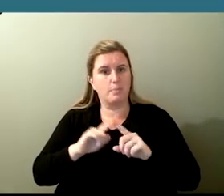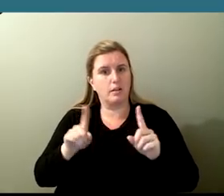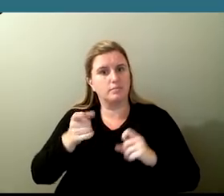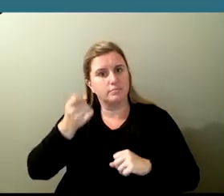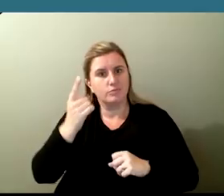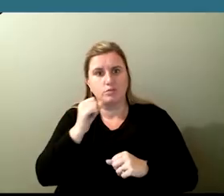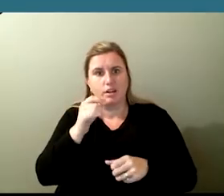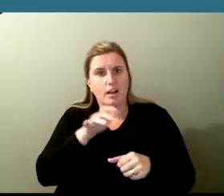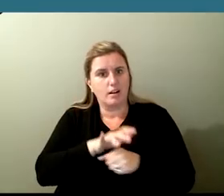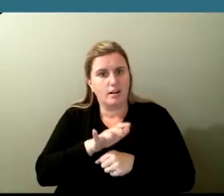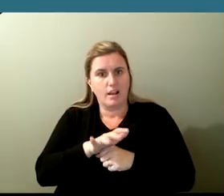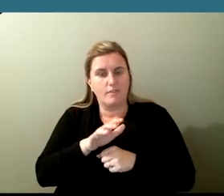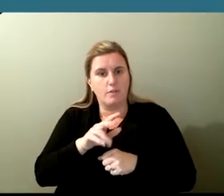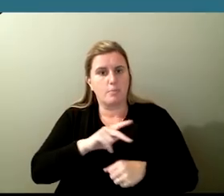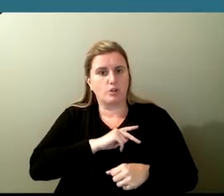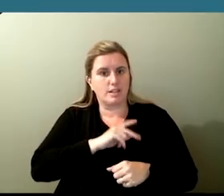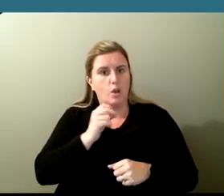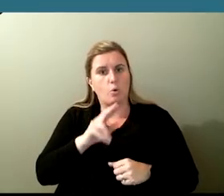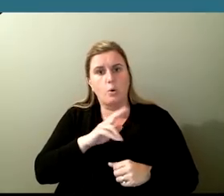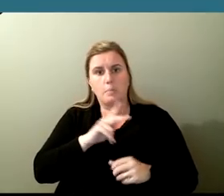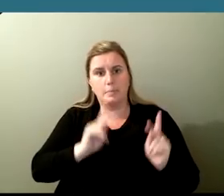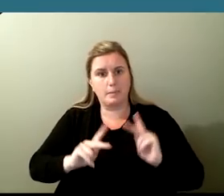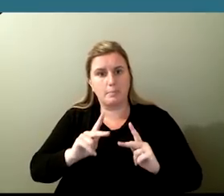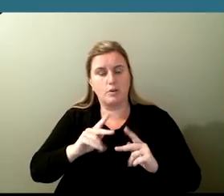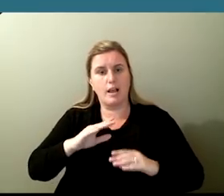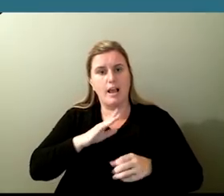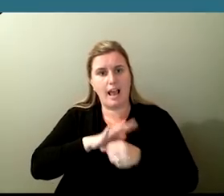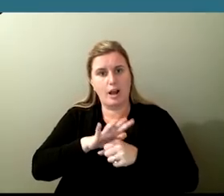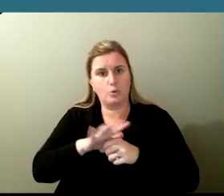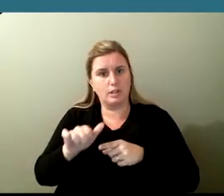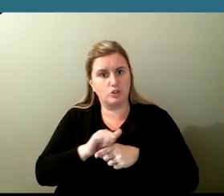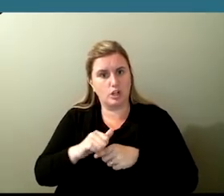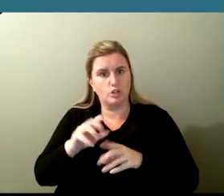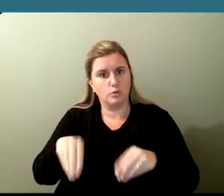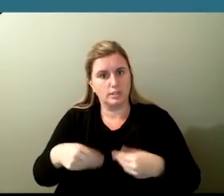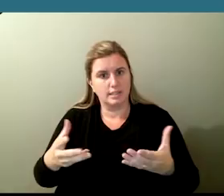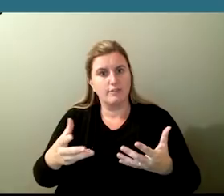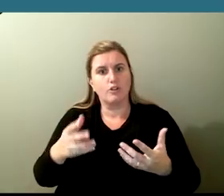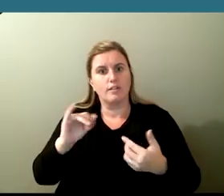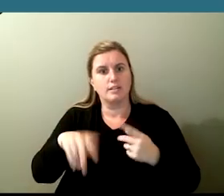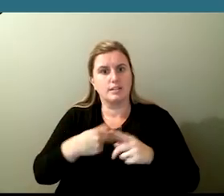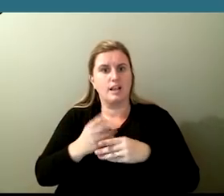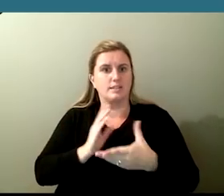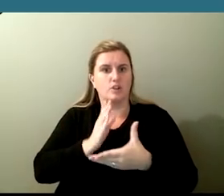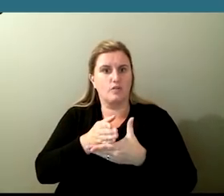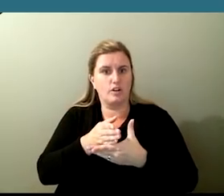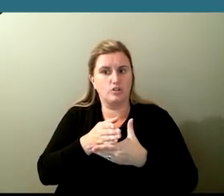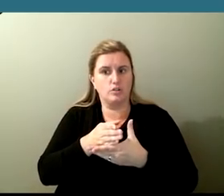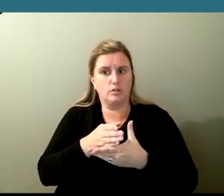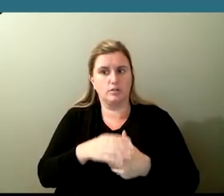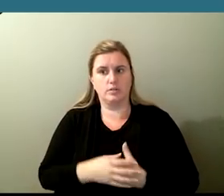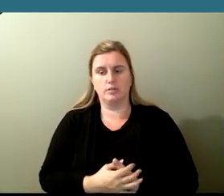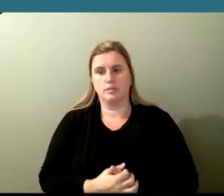enough personnel or people adequately trained to be able to deliver these kinds of interventions across